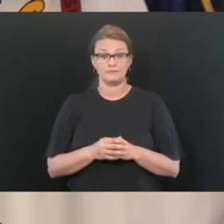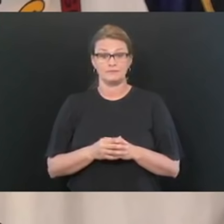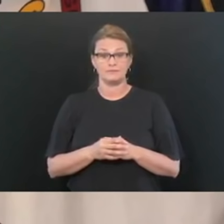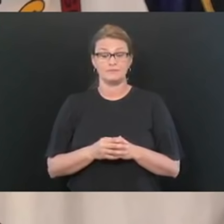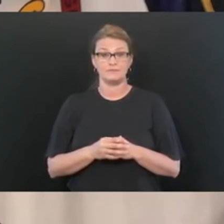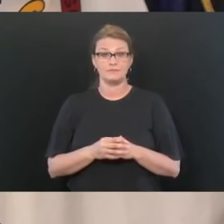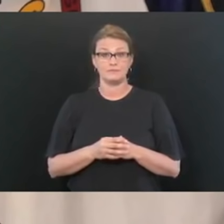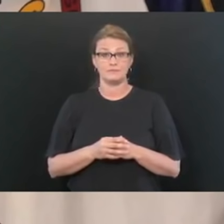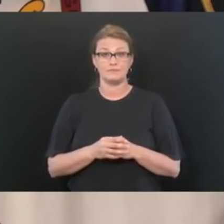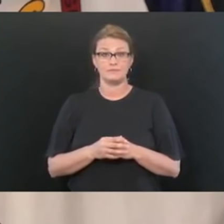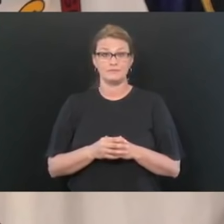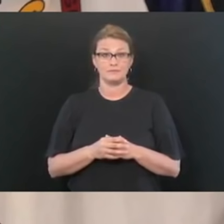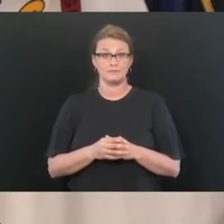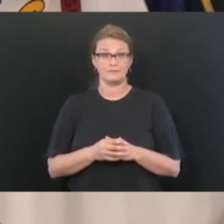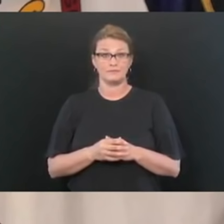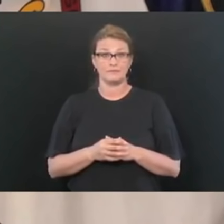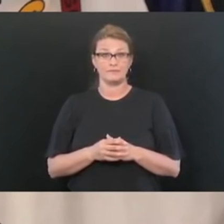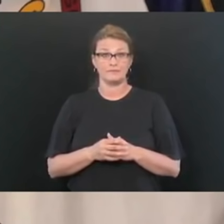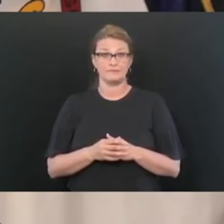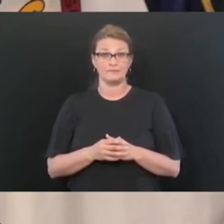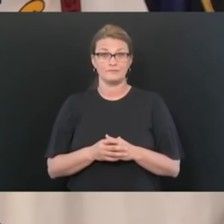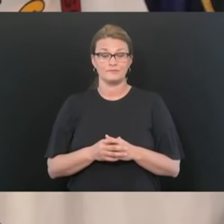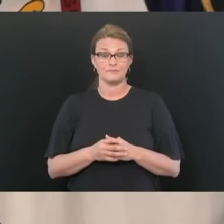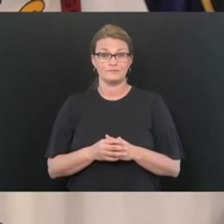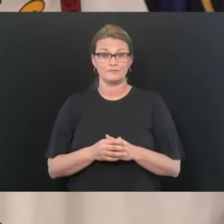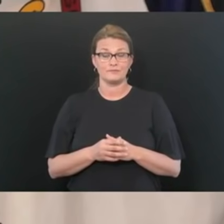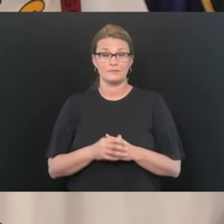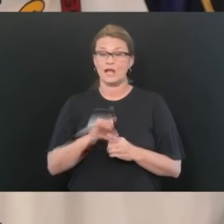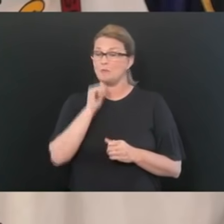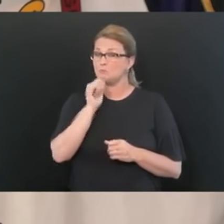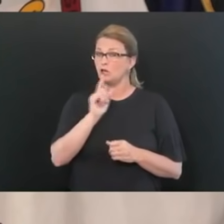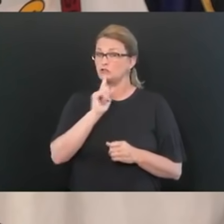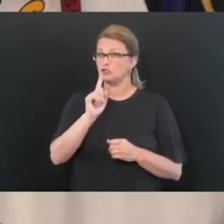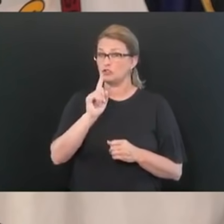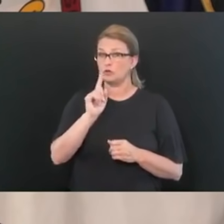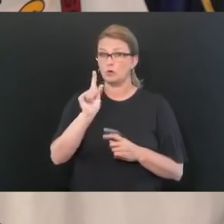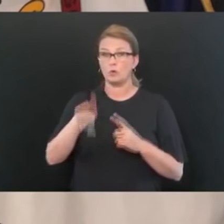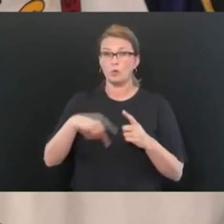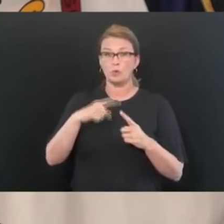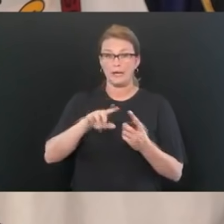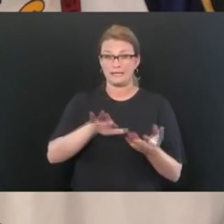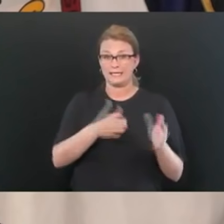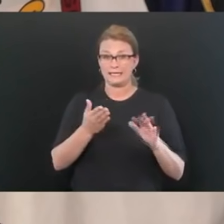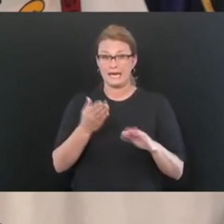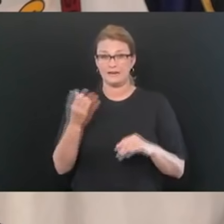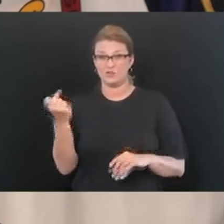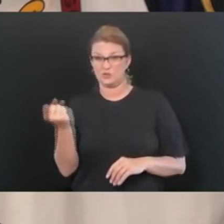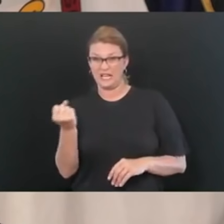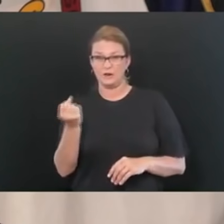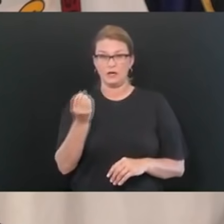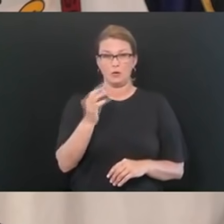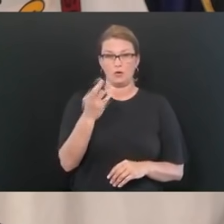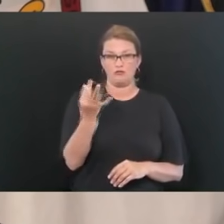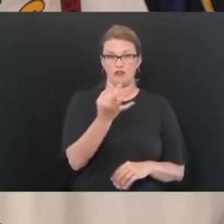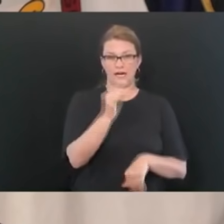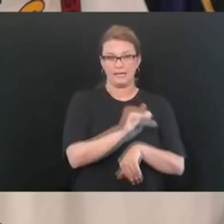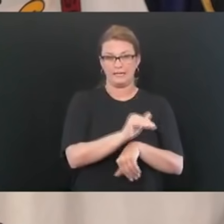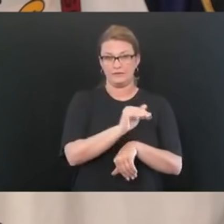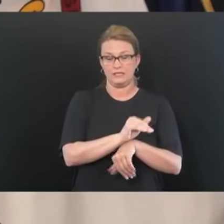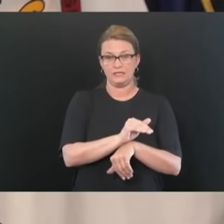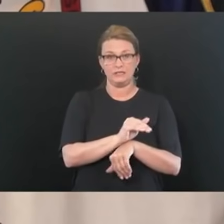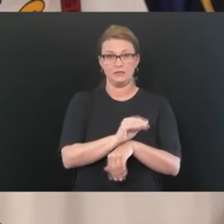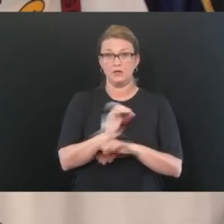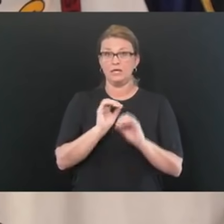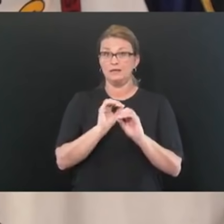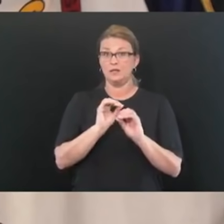I'm not exactly sure if these deaths came in on Saturday or Friday evening, but we did not have